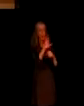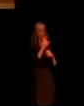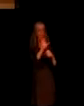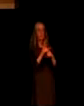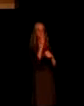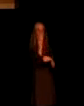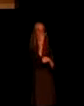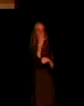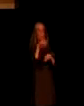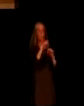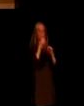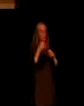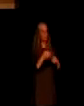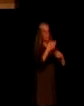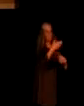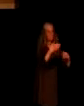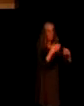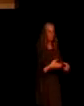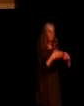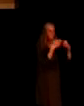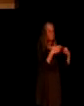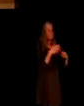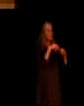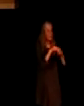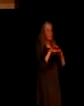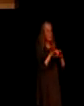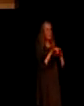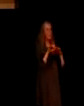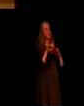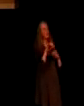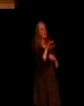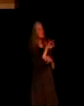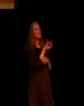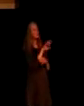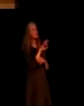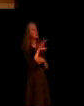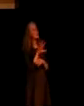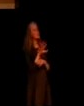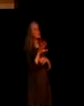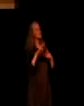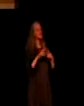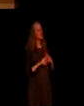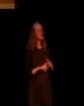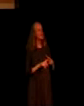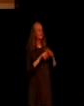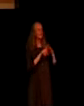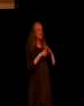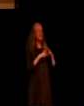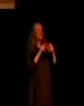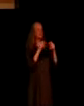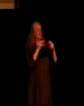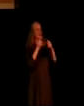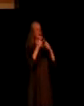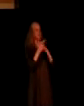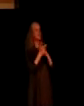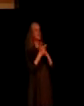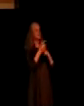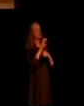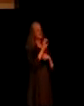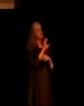in 1975. But the act of first translating ecology